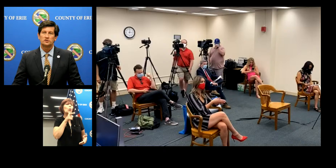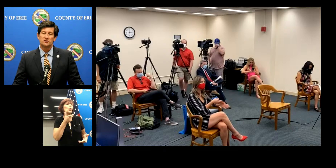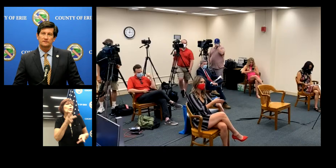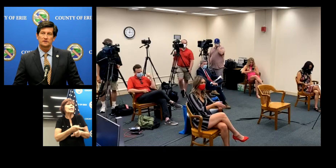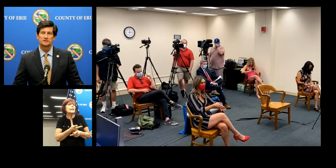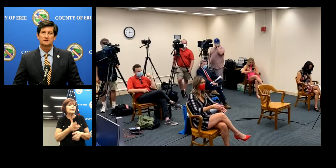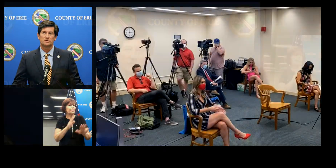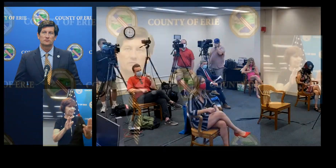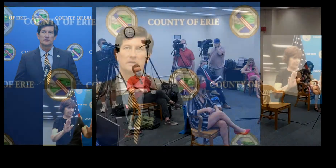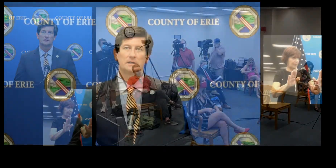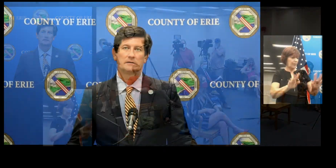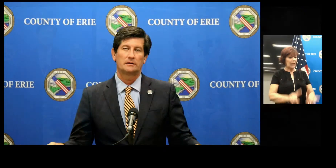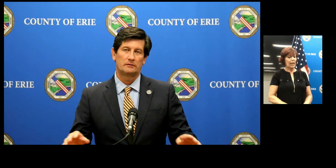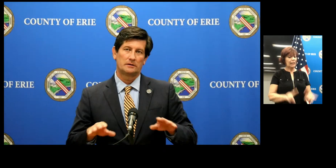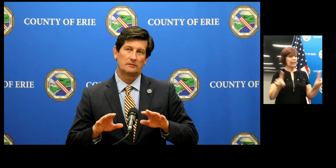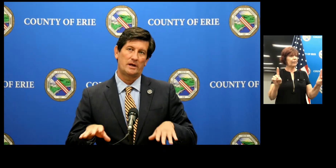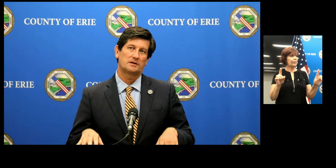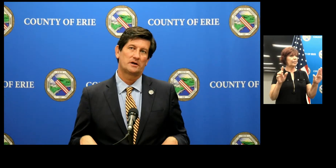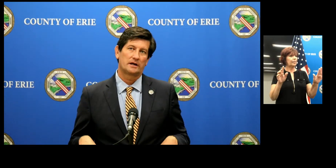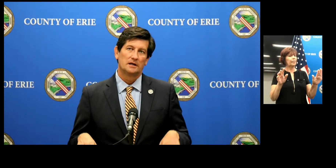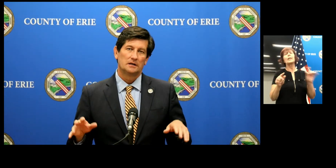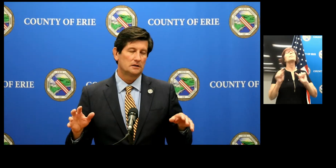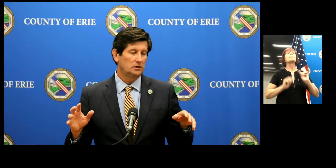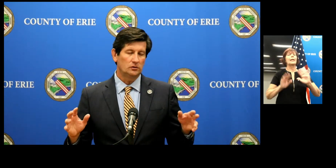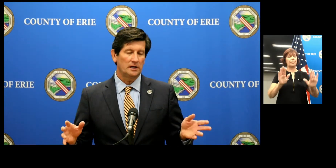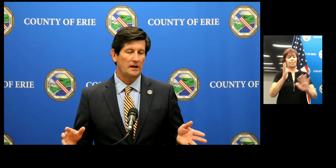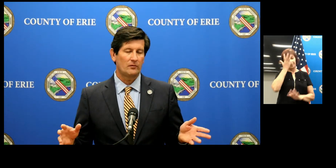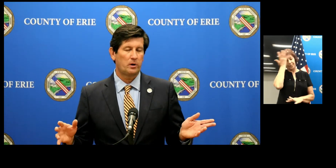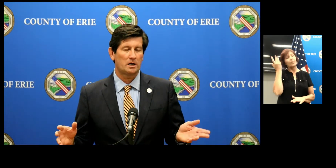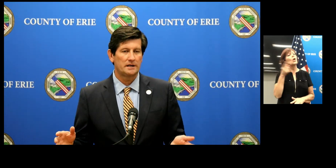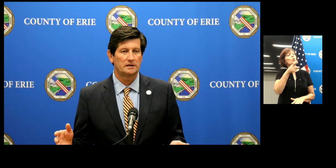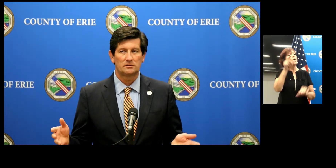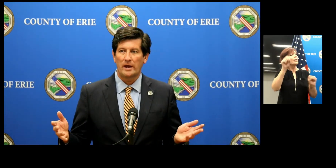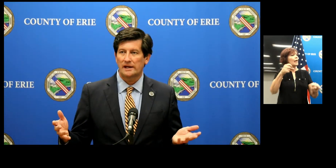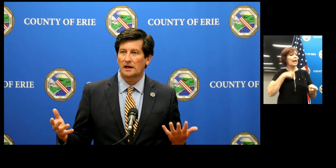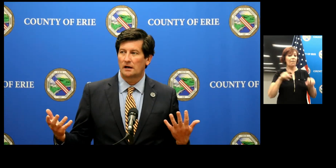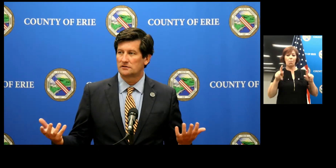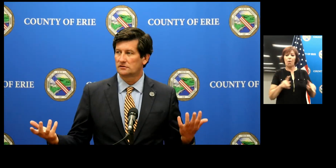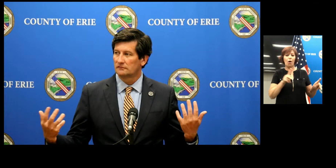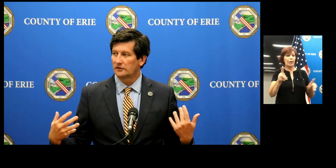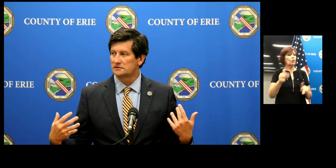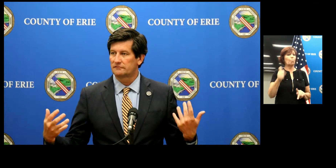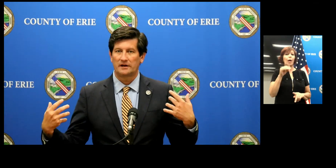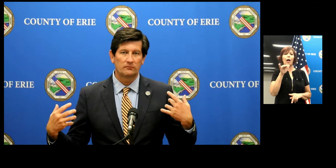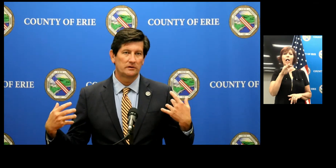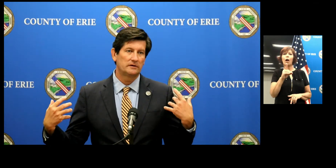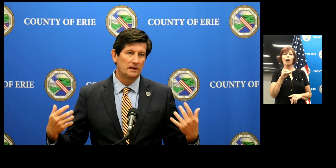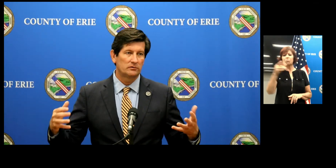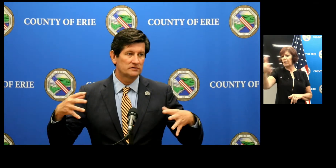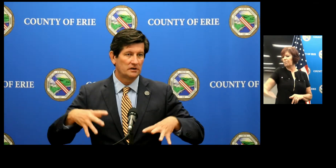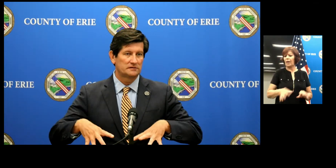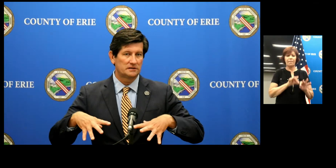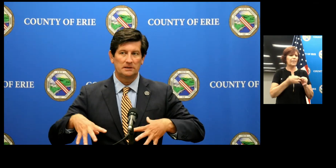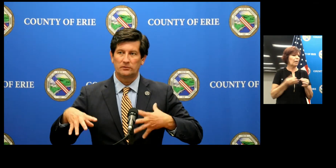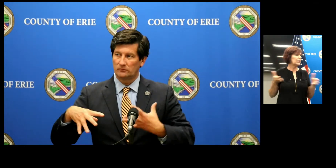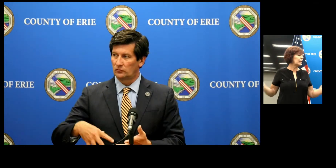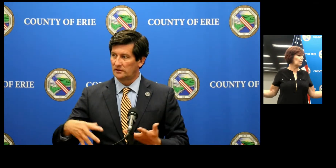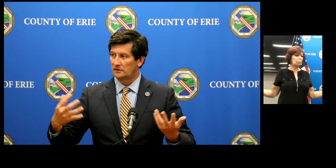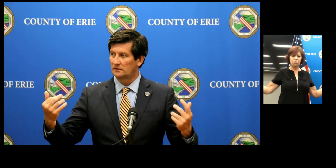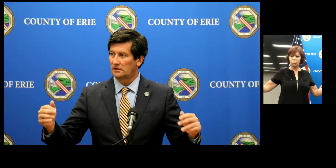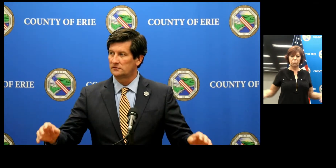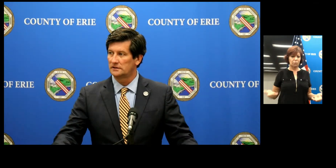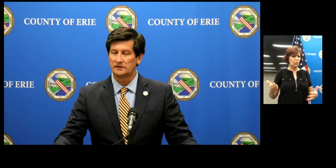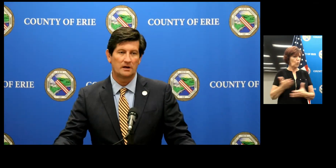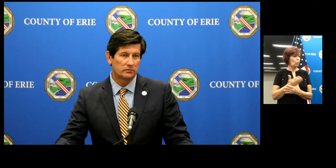sanitarians? The difference between, backtrack, you can have a party in your backyard. You can invite your family or neighbor as long as you keep it